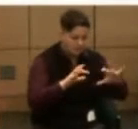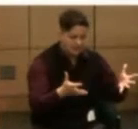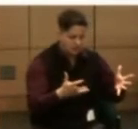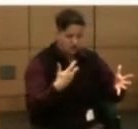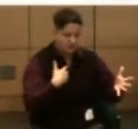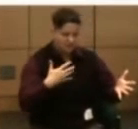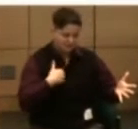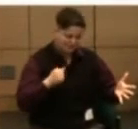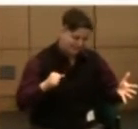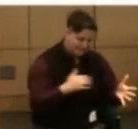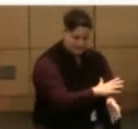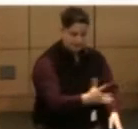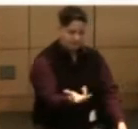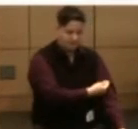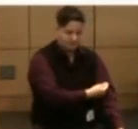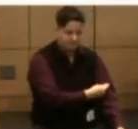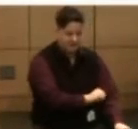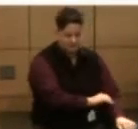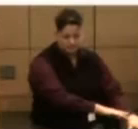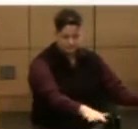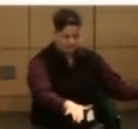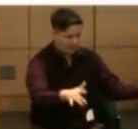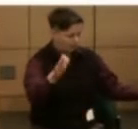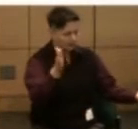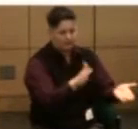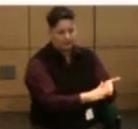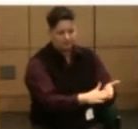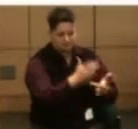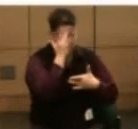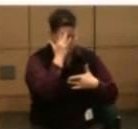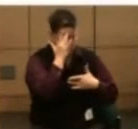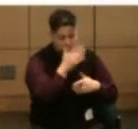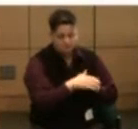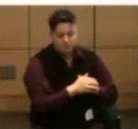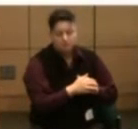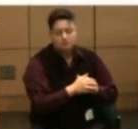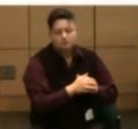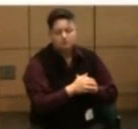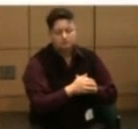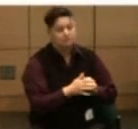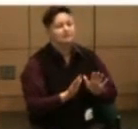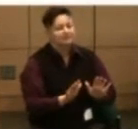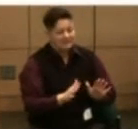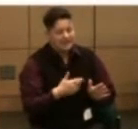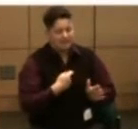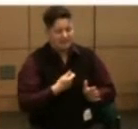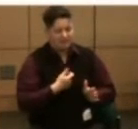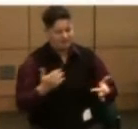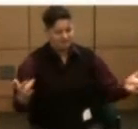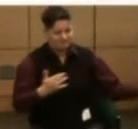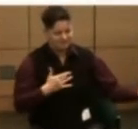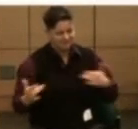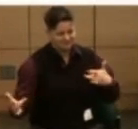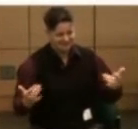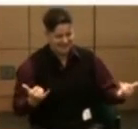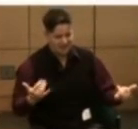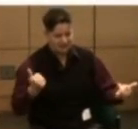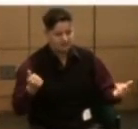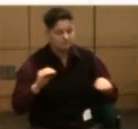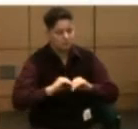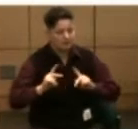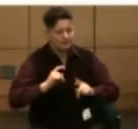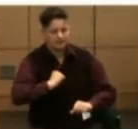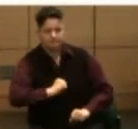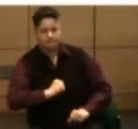of vaccinations, that's not the case. The problem is I'm a little worried that with more people